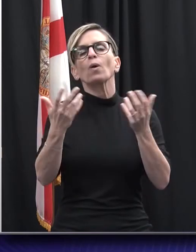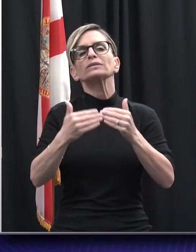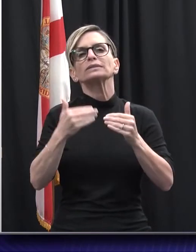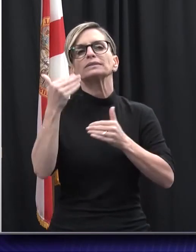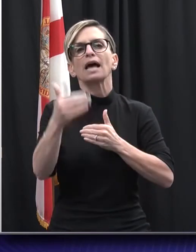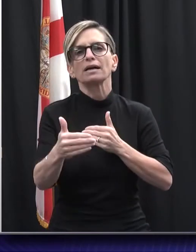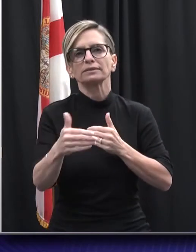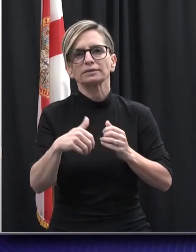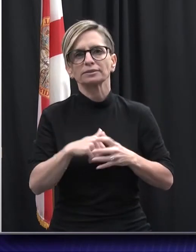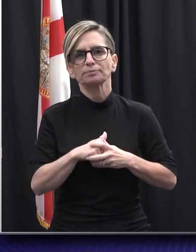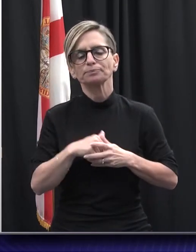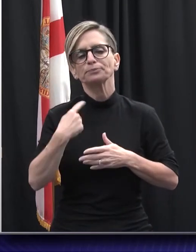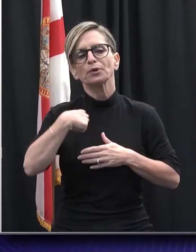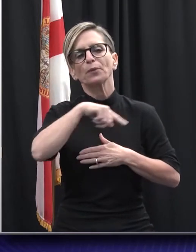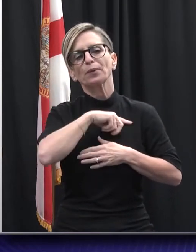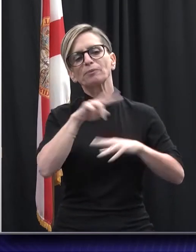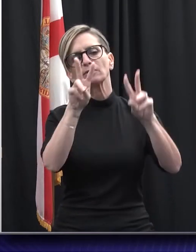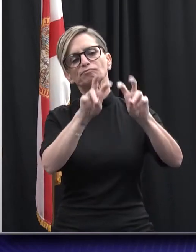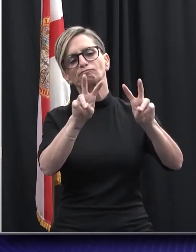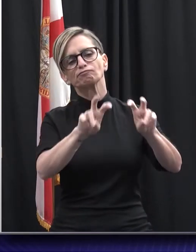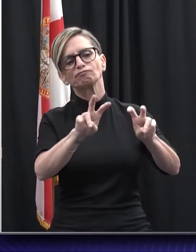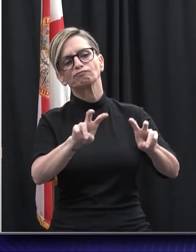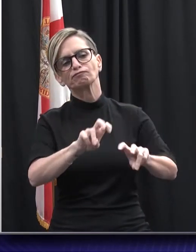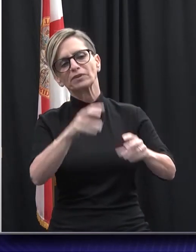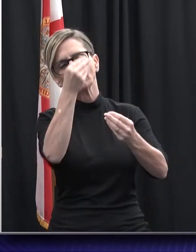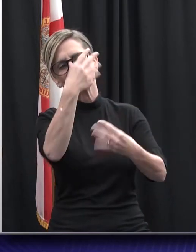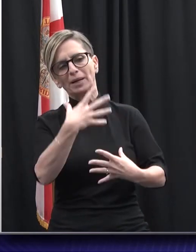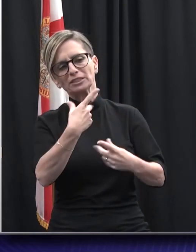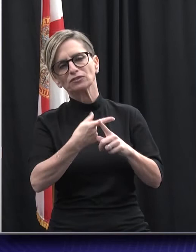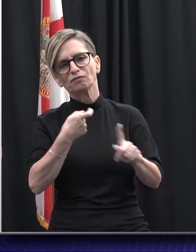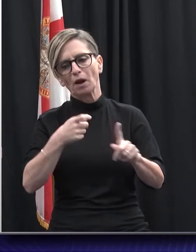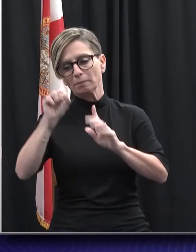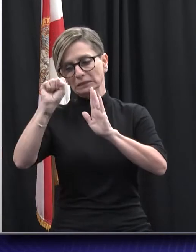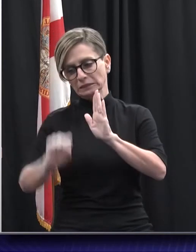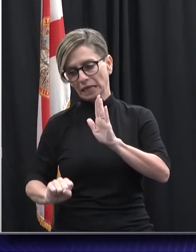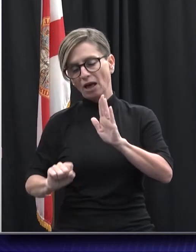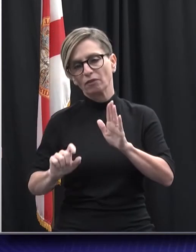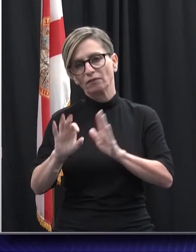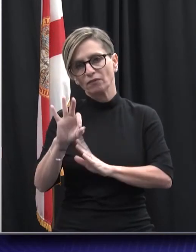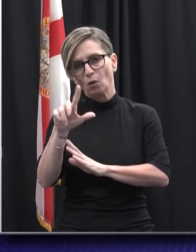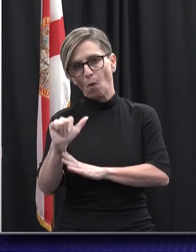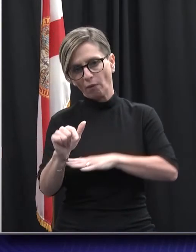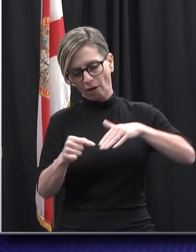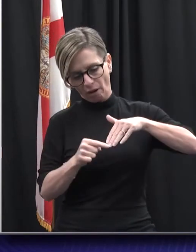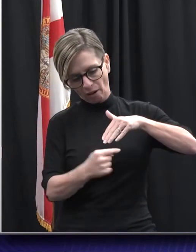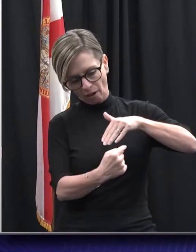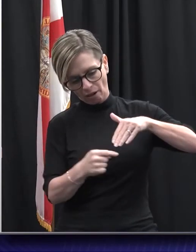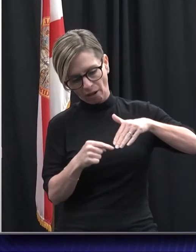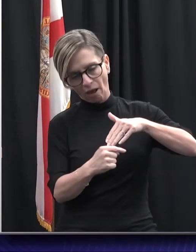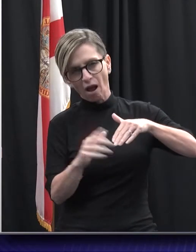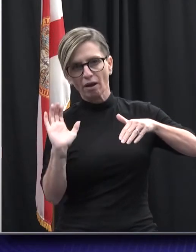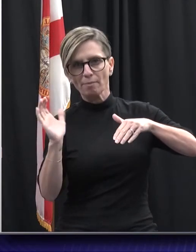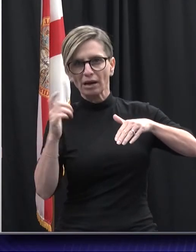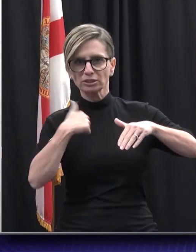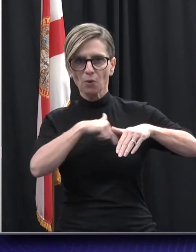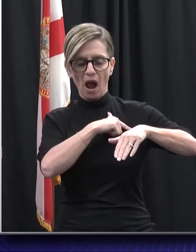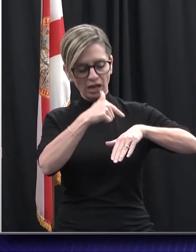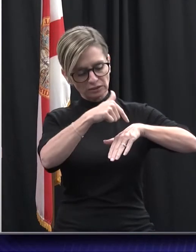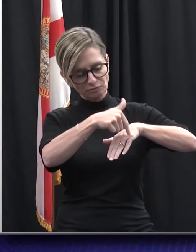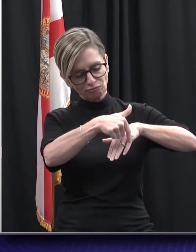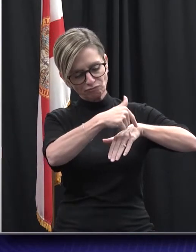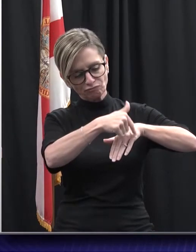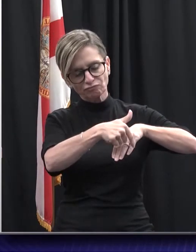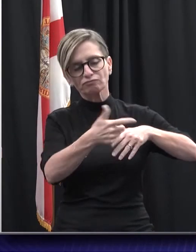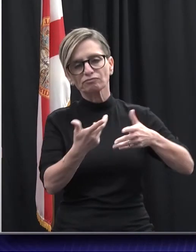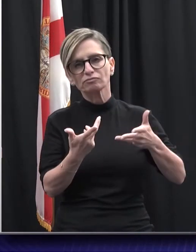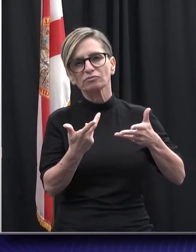at the information, we looked at what was going on in South Florida, our proximity to South Florida, as well as some of the interactions that we've had